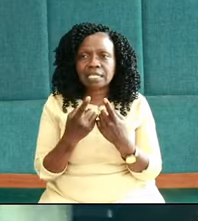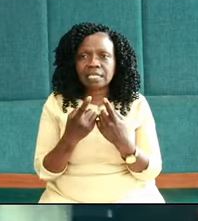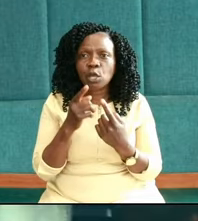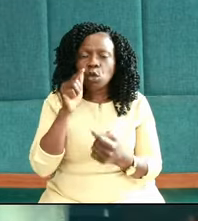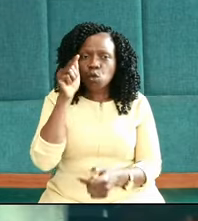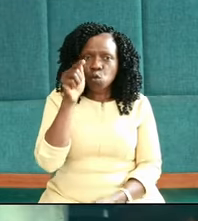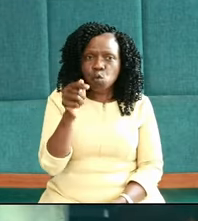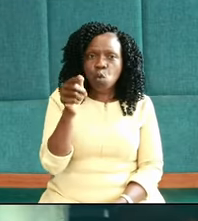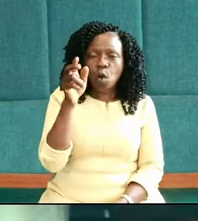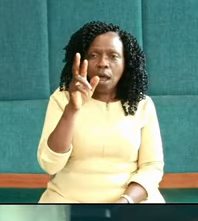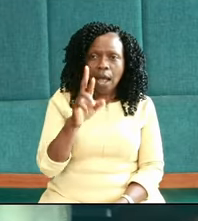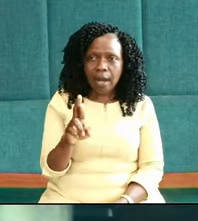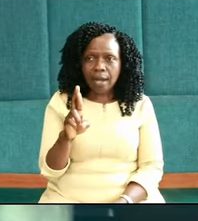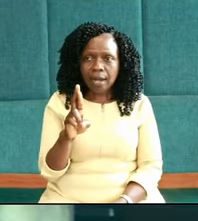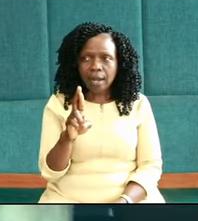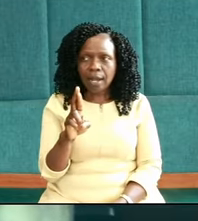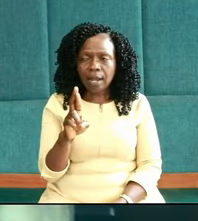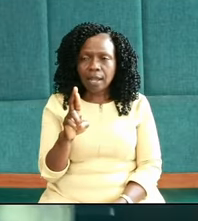"You are